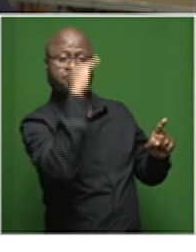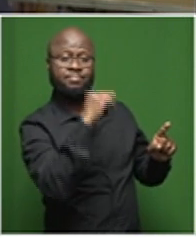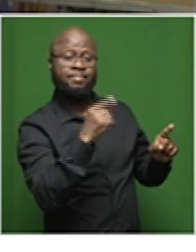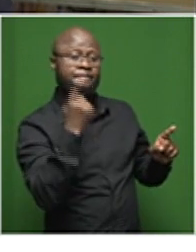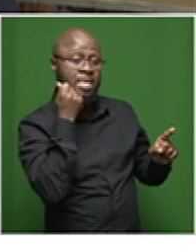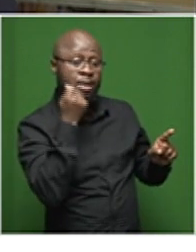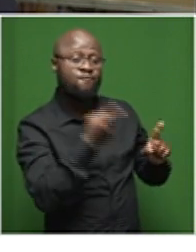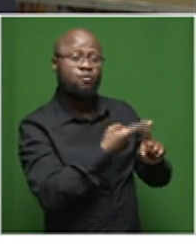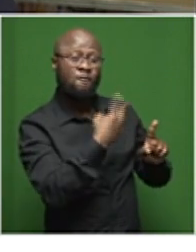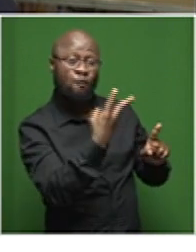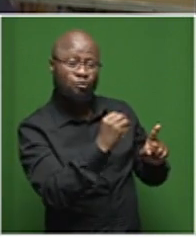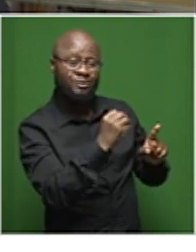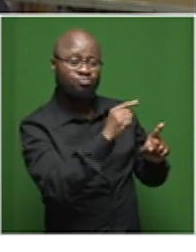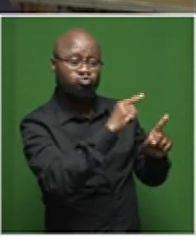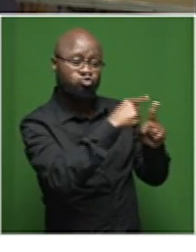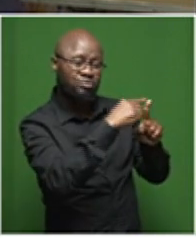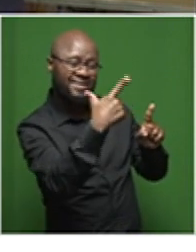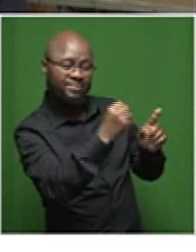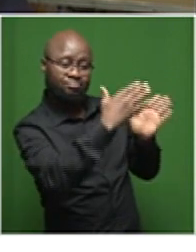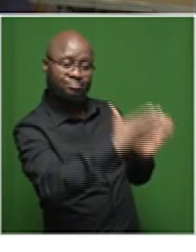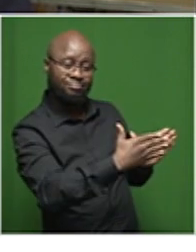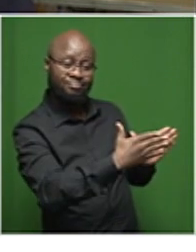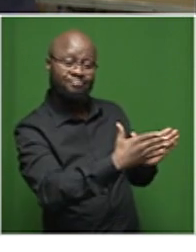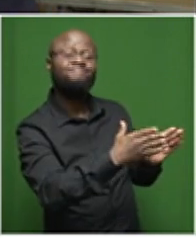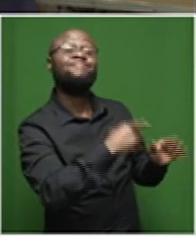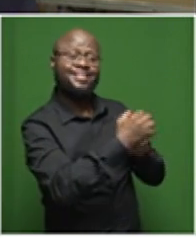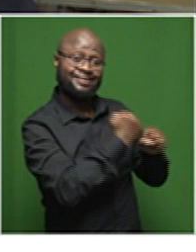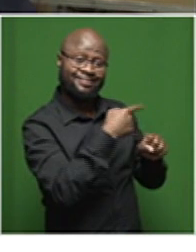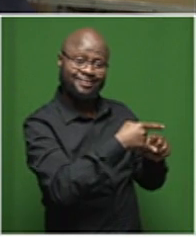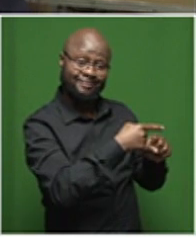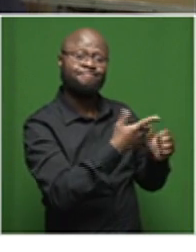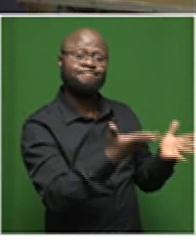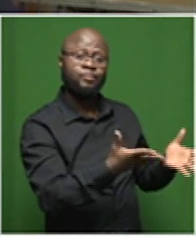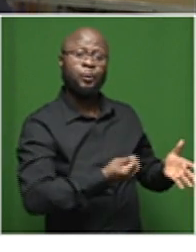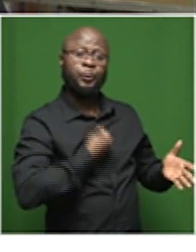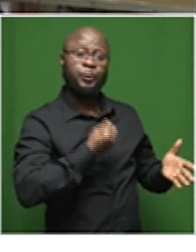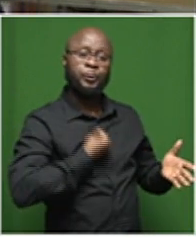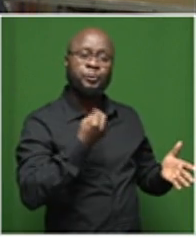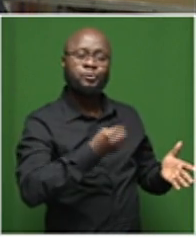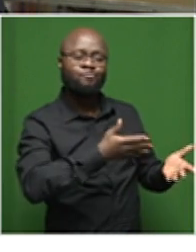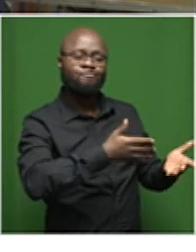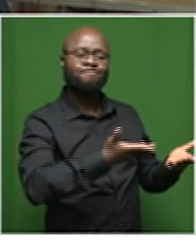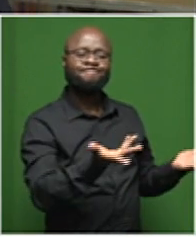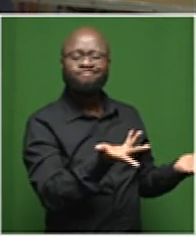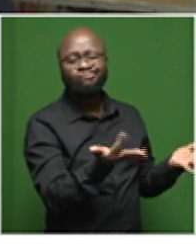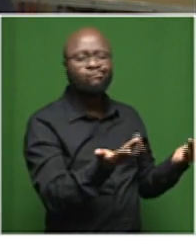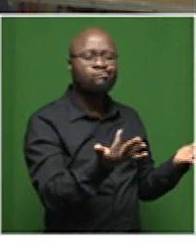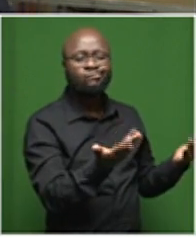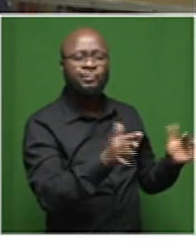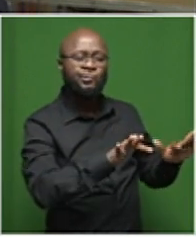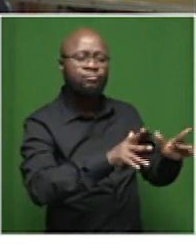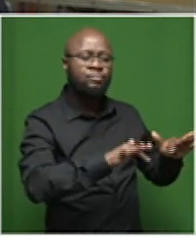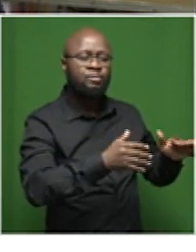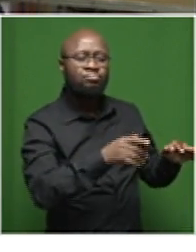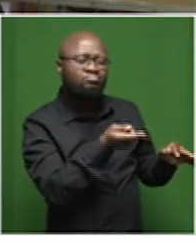to 70 years of age. And with younger patients, it's a minority. We don't see much